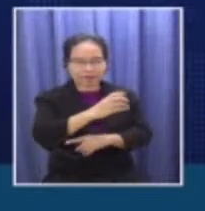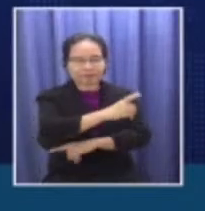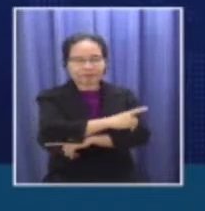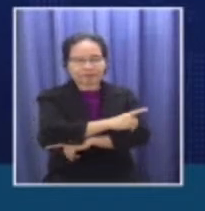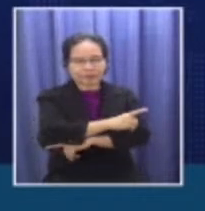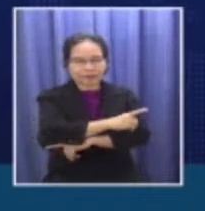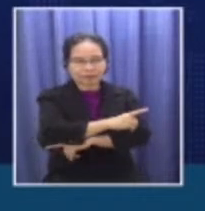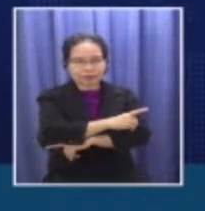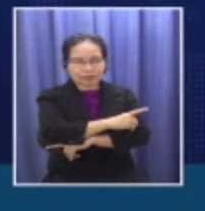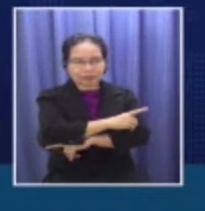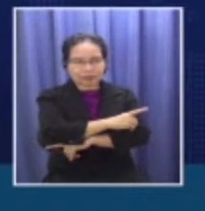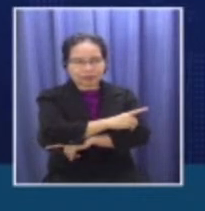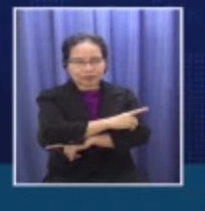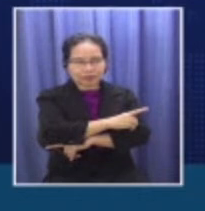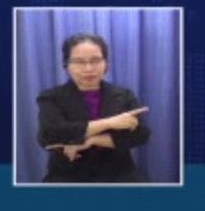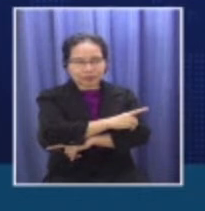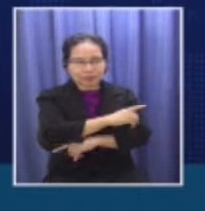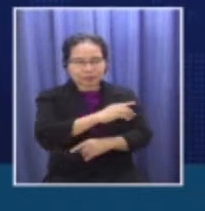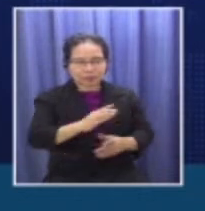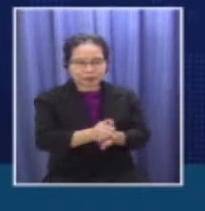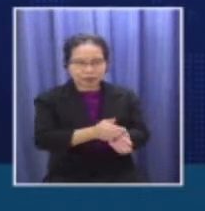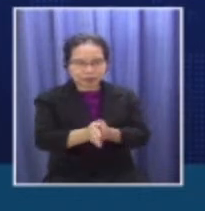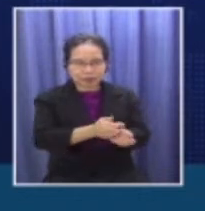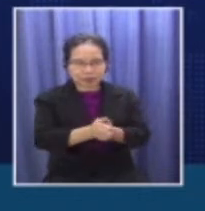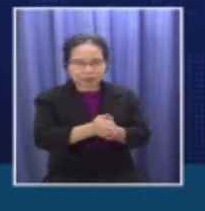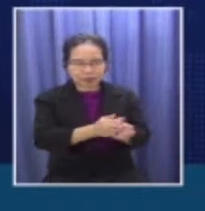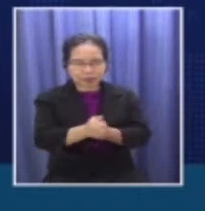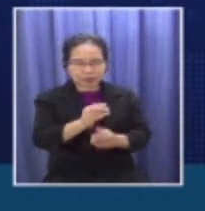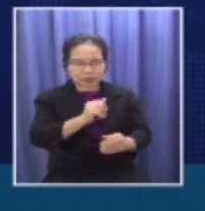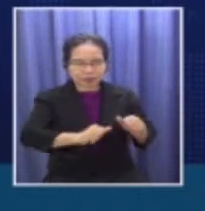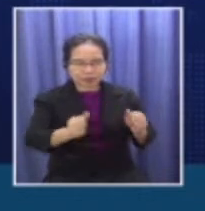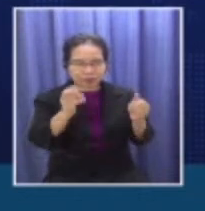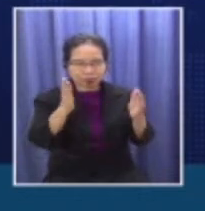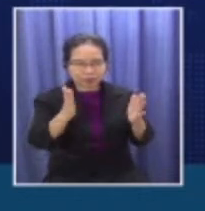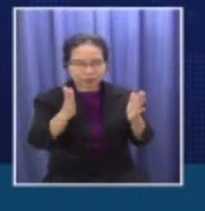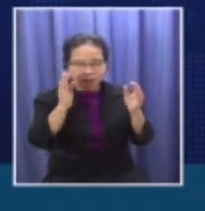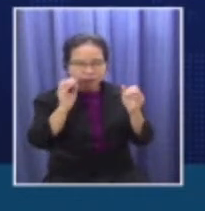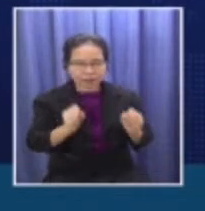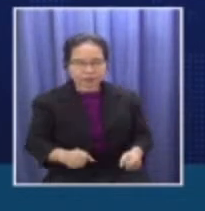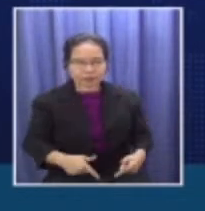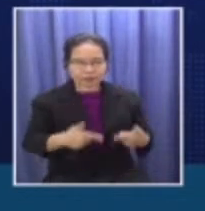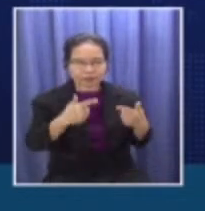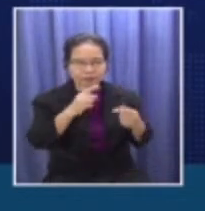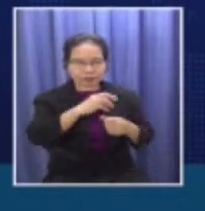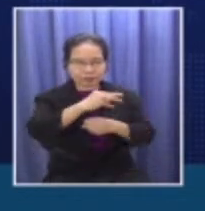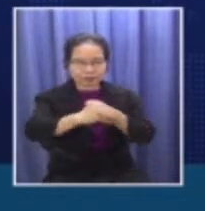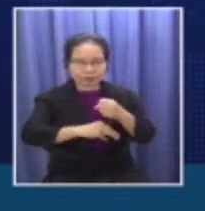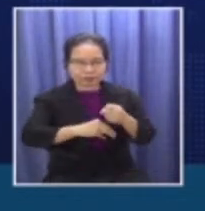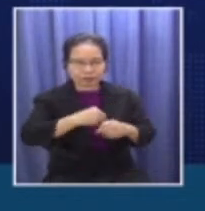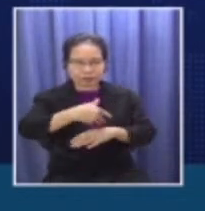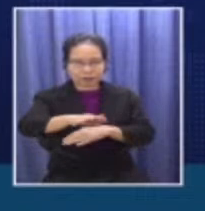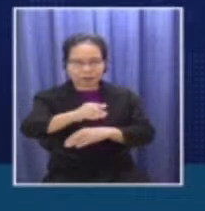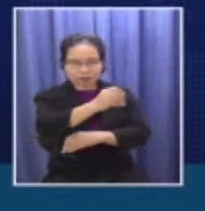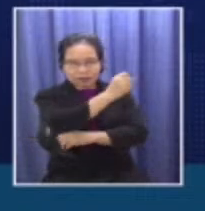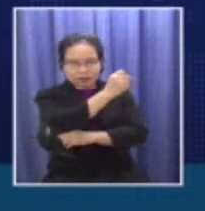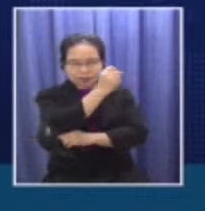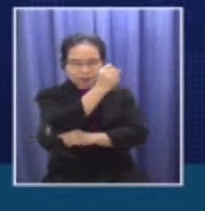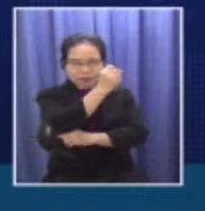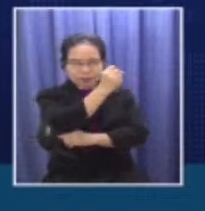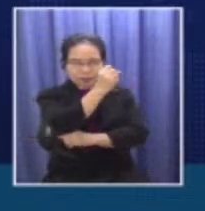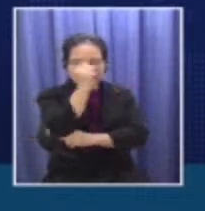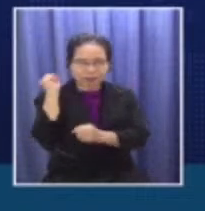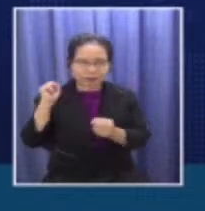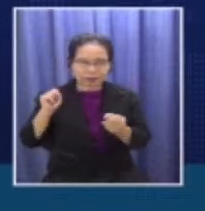day. Marshmallow. Pinagpipilitan pa kasi ng mga scientists na pwede mabuhay sa Mars. Padala spaceship